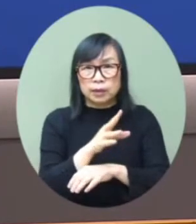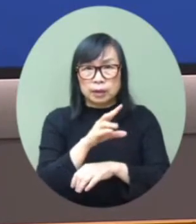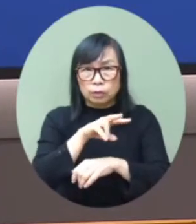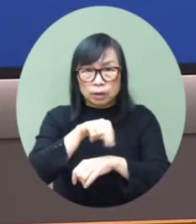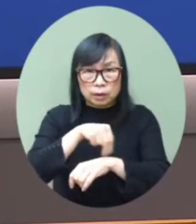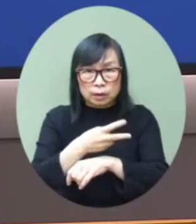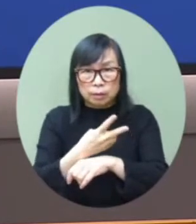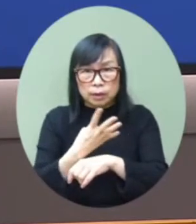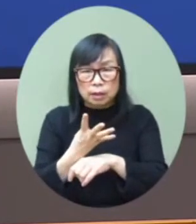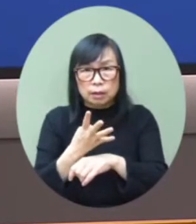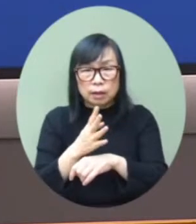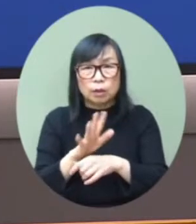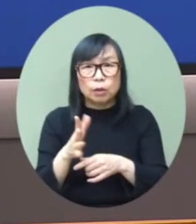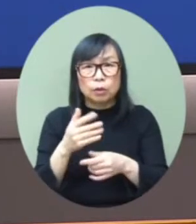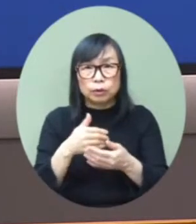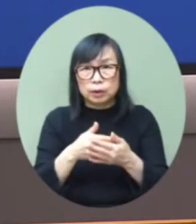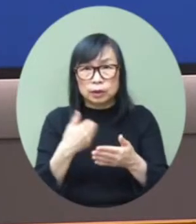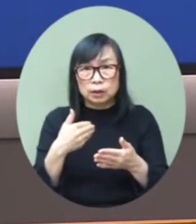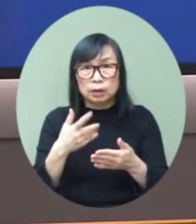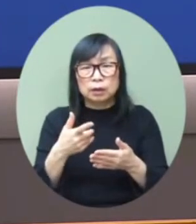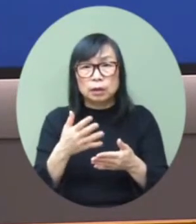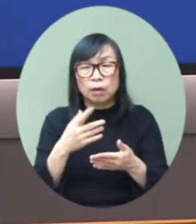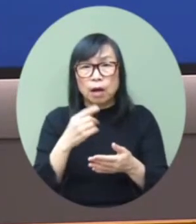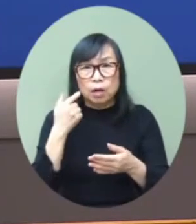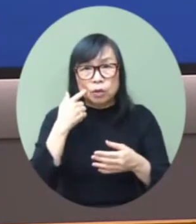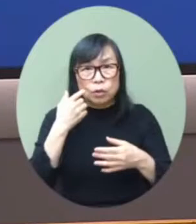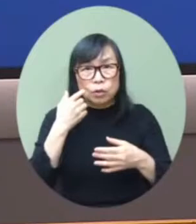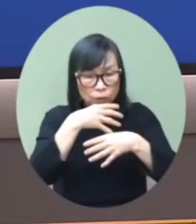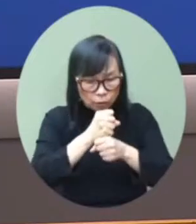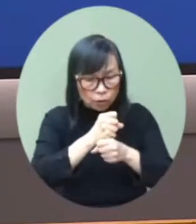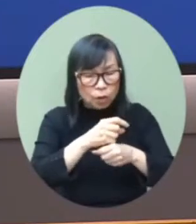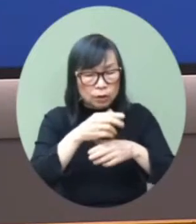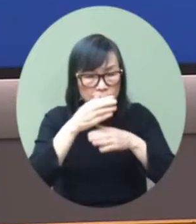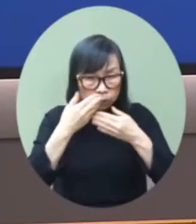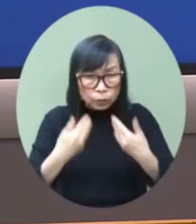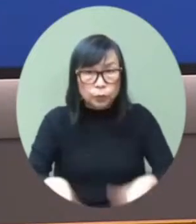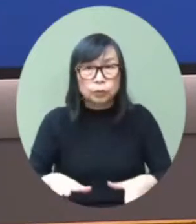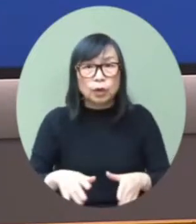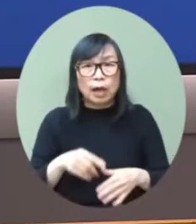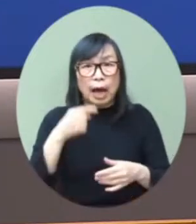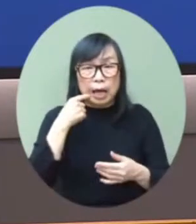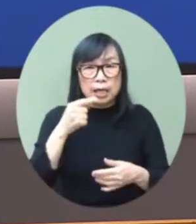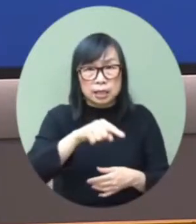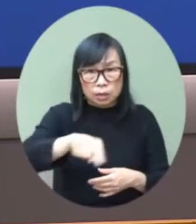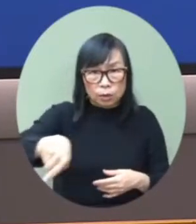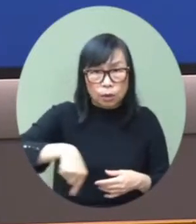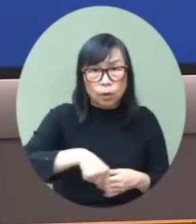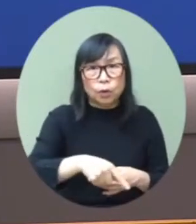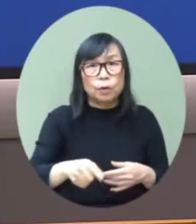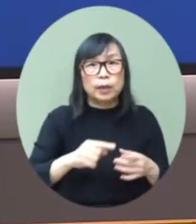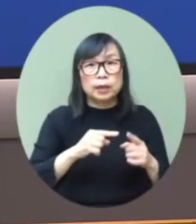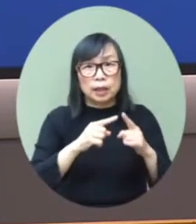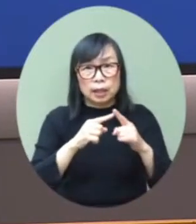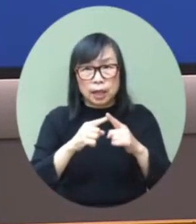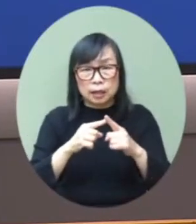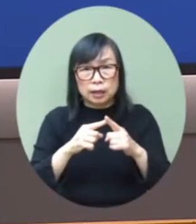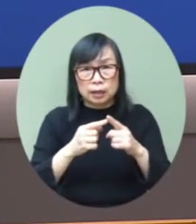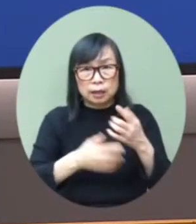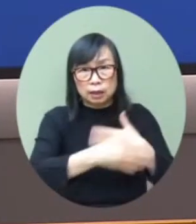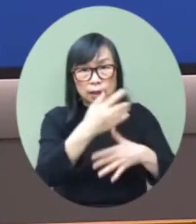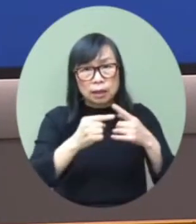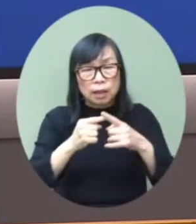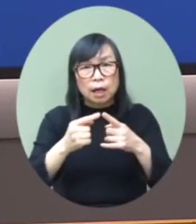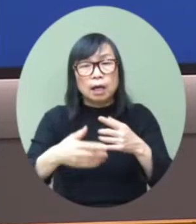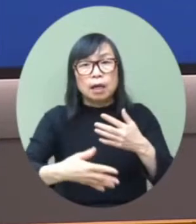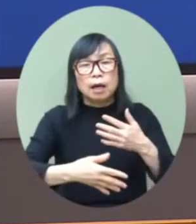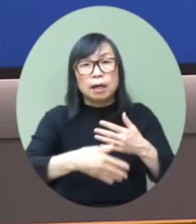The second step is that within 24 hours after we have conducted the compulsory testing